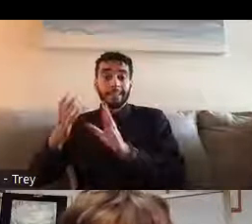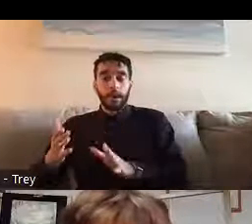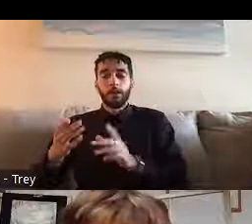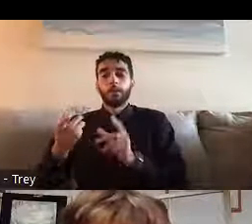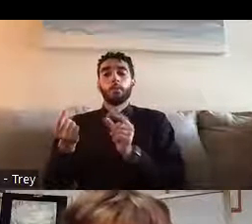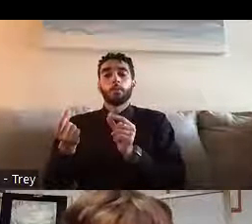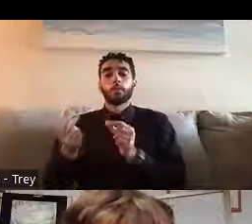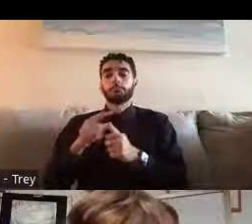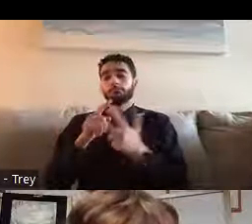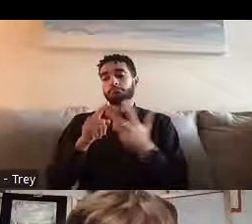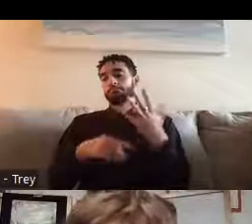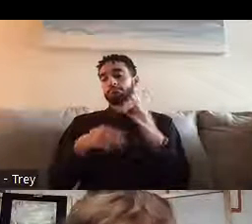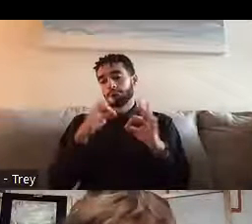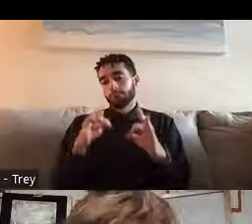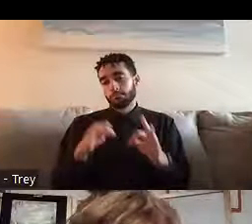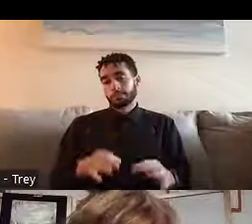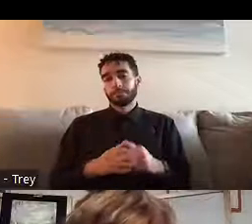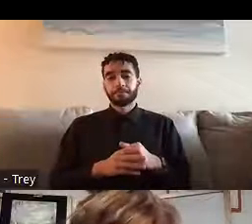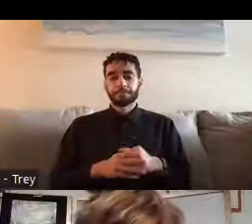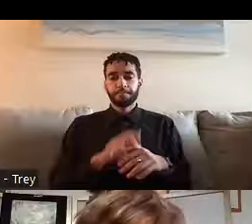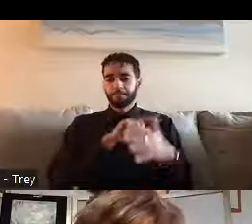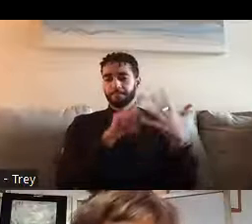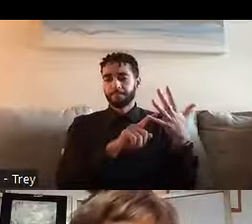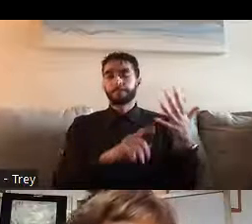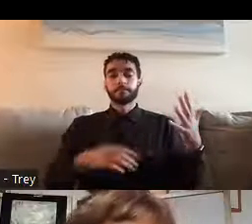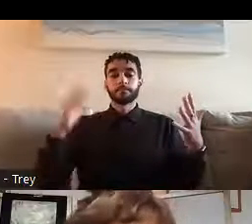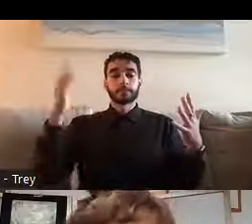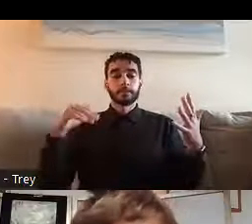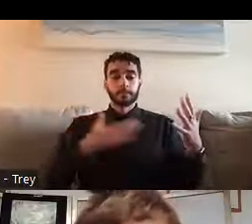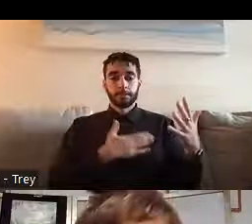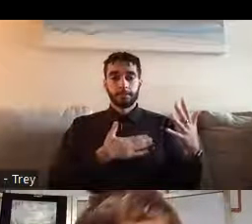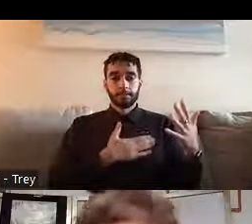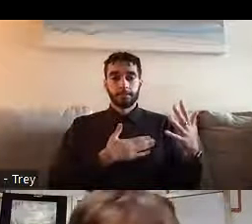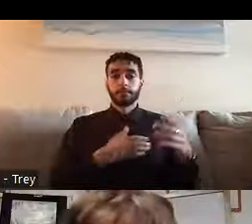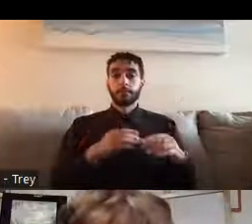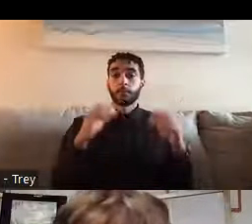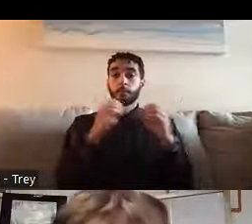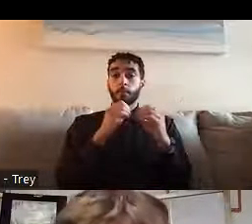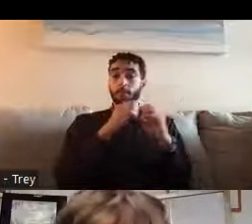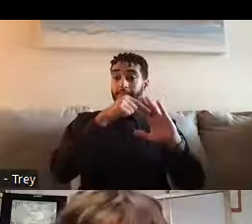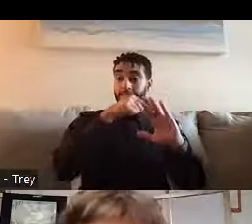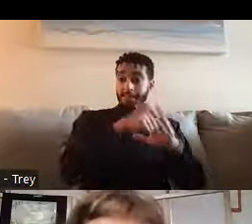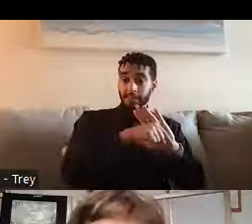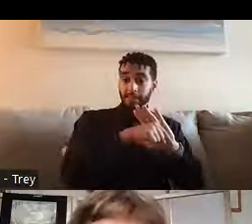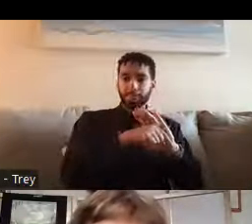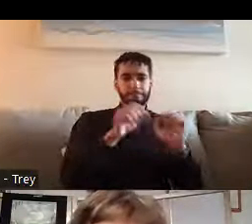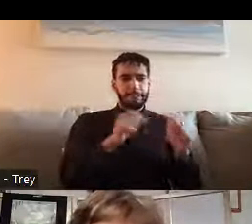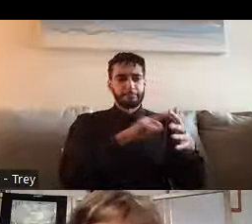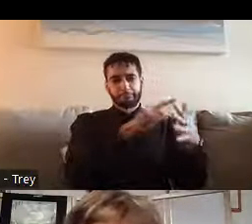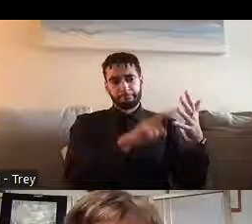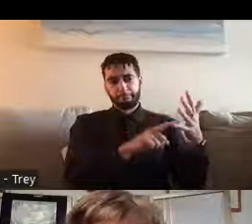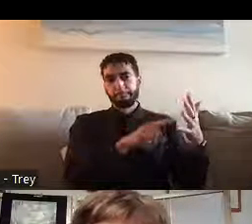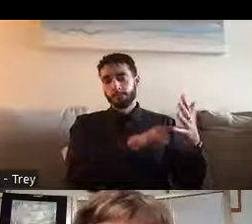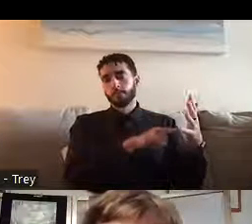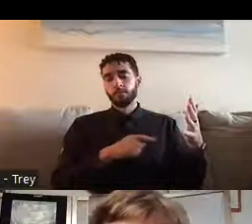intervene? So next slide, please. So for further, more in-depth information, please consult those sources. I